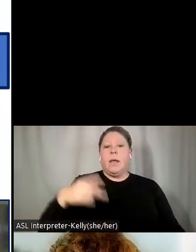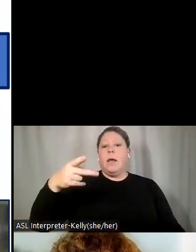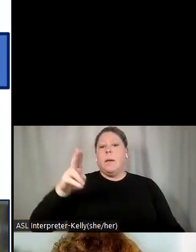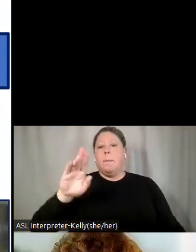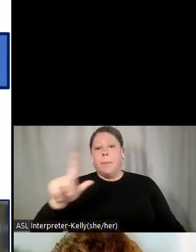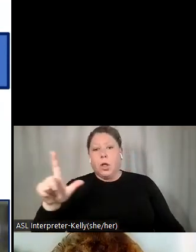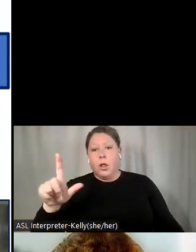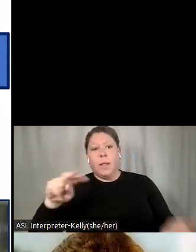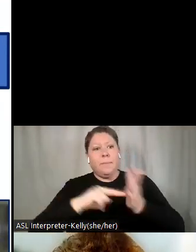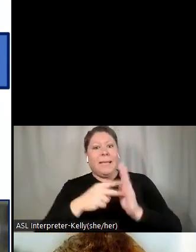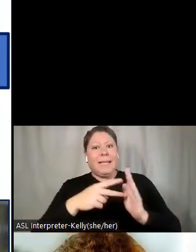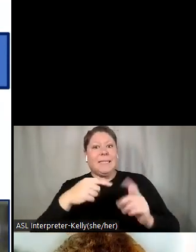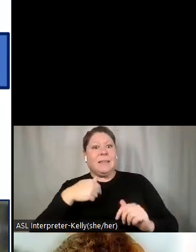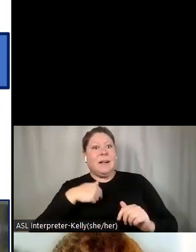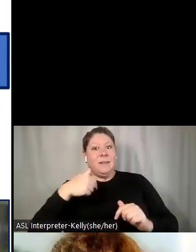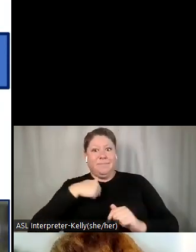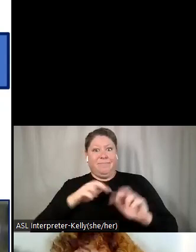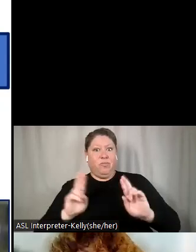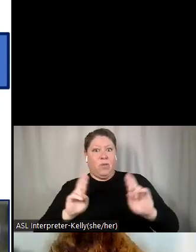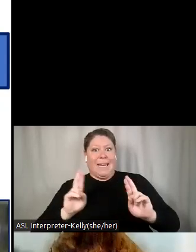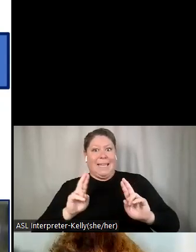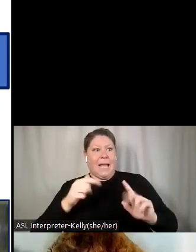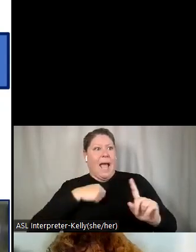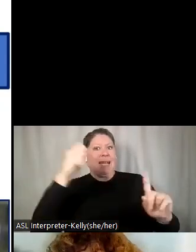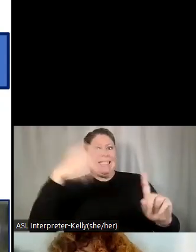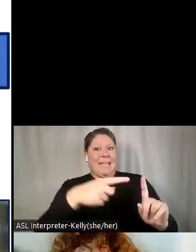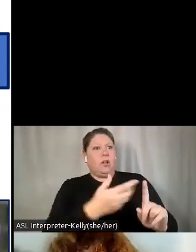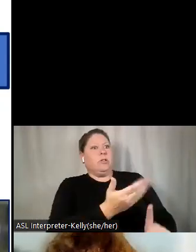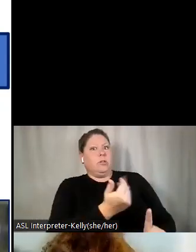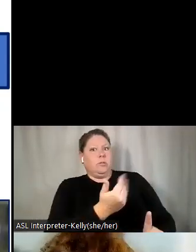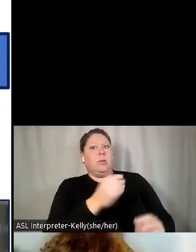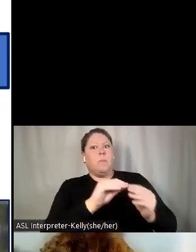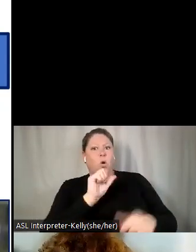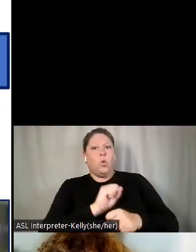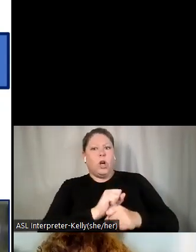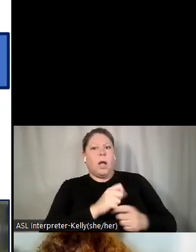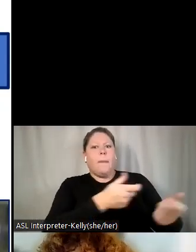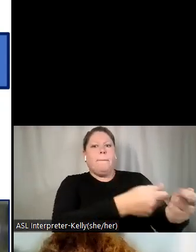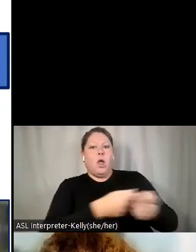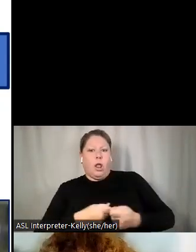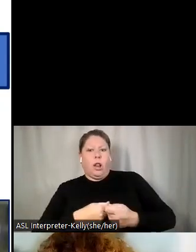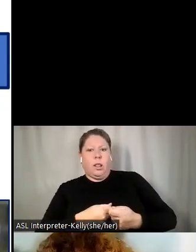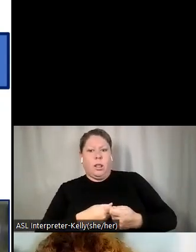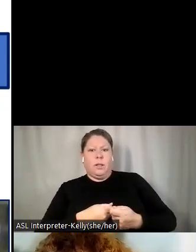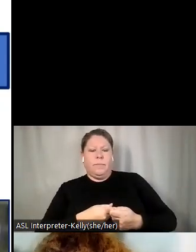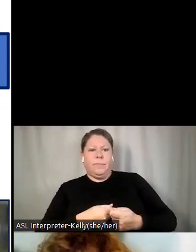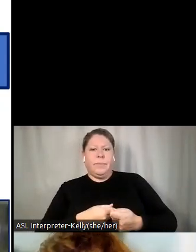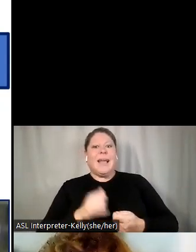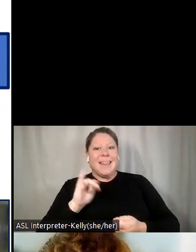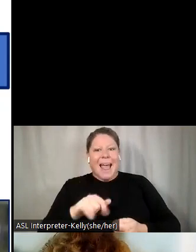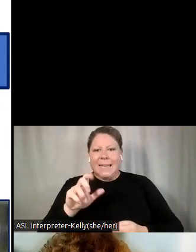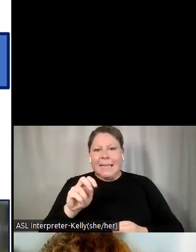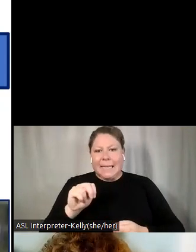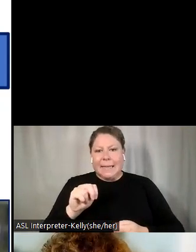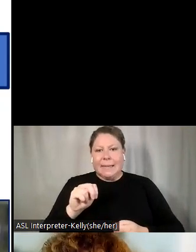a signal from that next step downstream that they're ready for more work and they pull the work toward them. That's the lean way. We're not